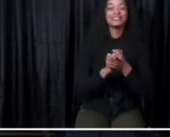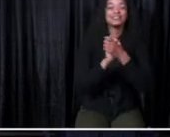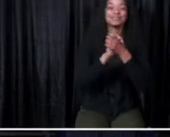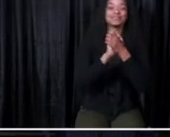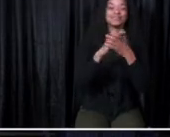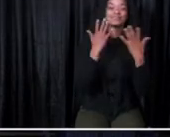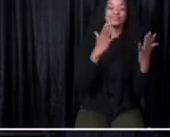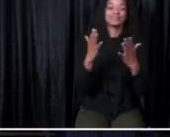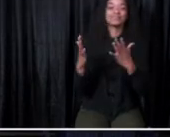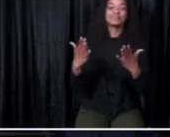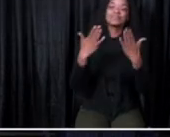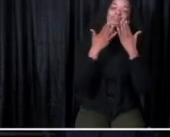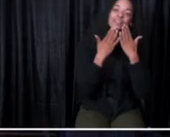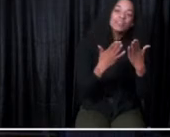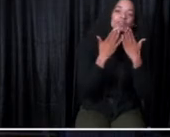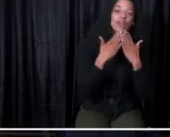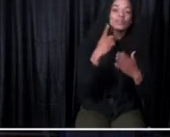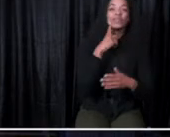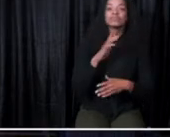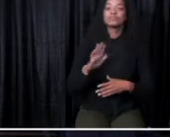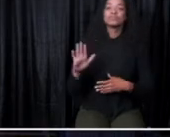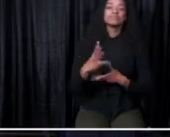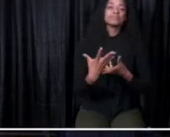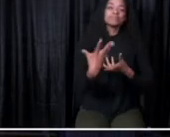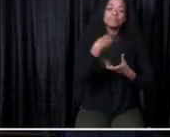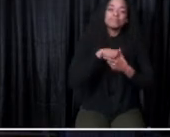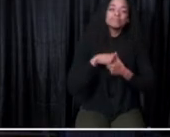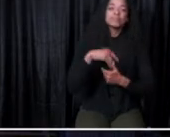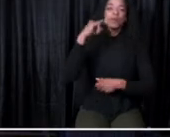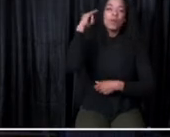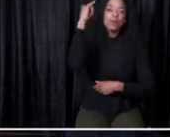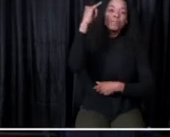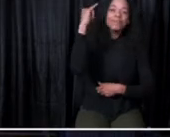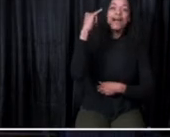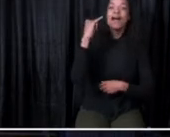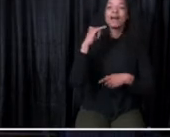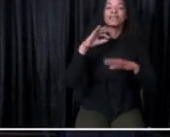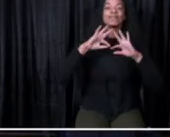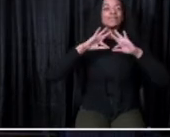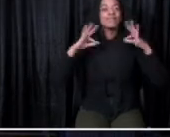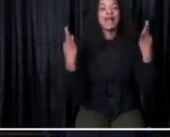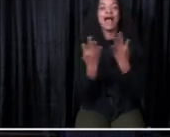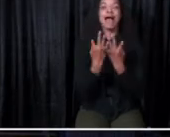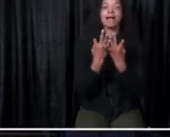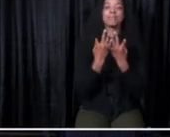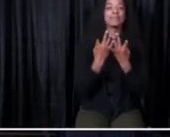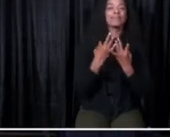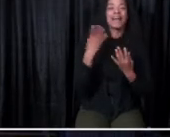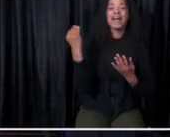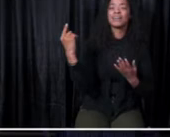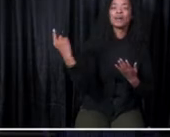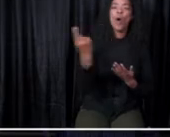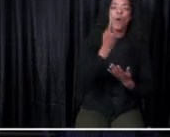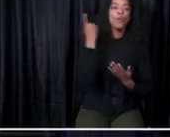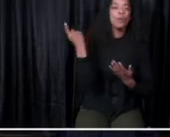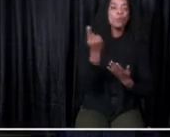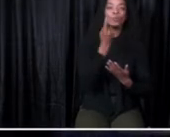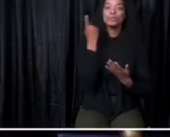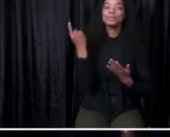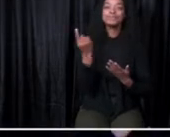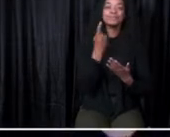Thank you for being part of the Hornet family. And as always,